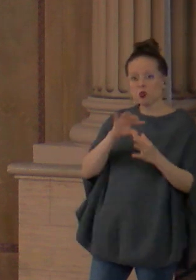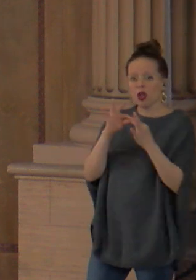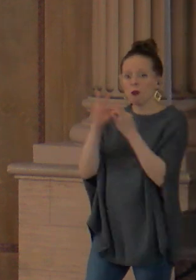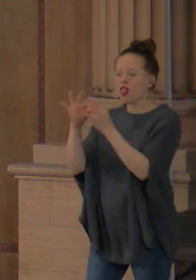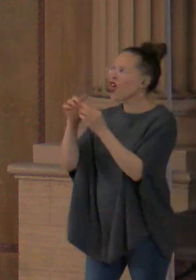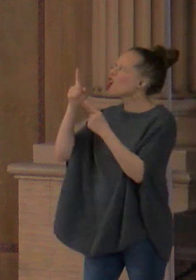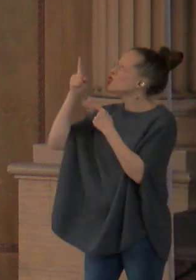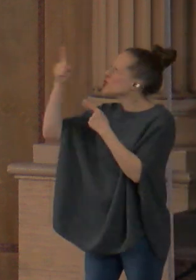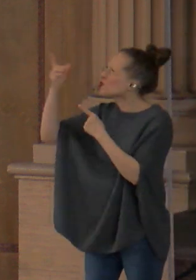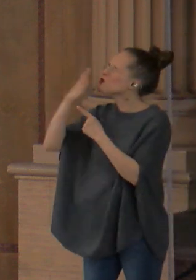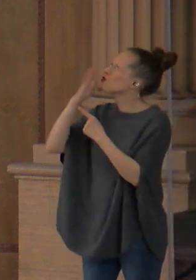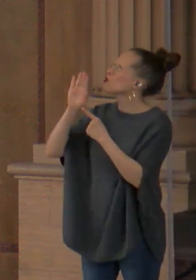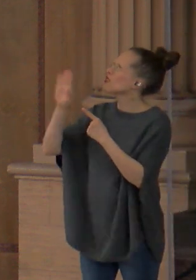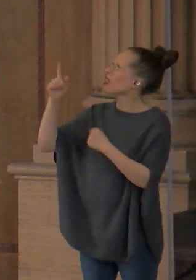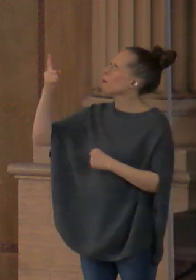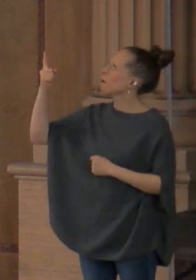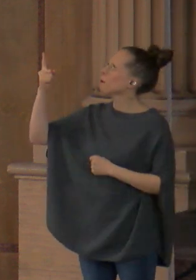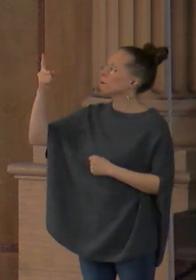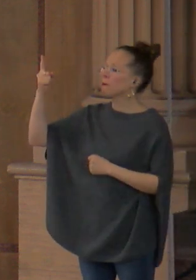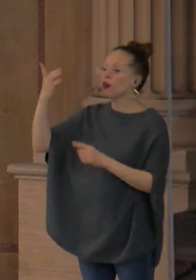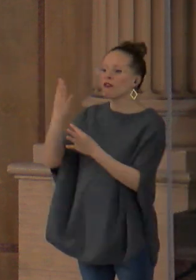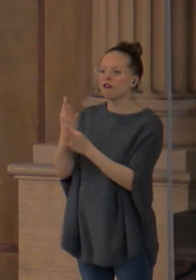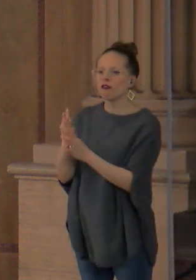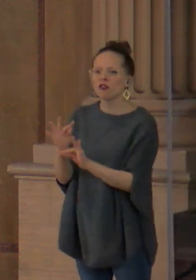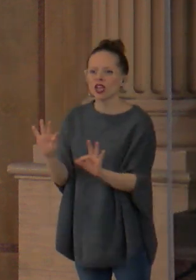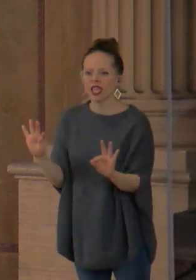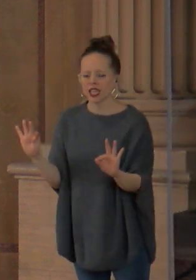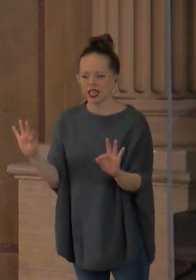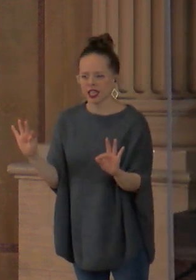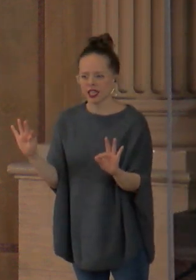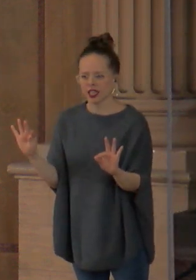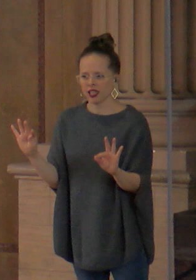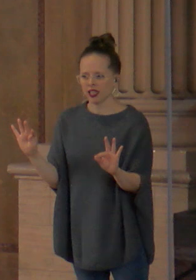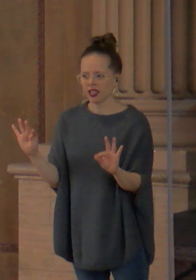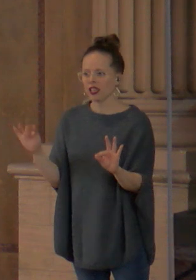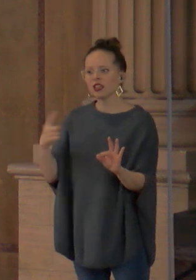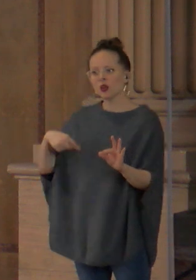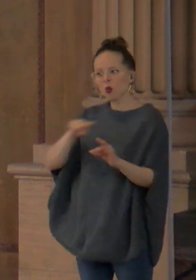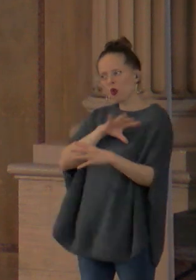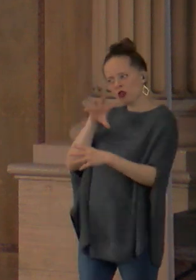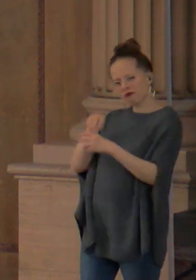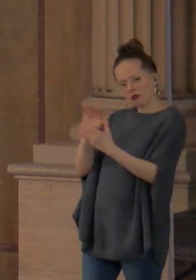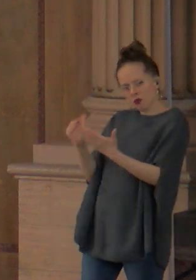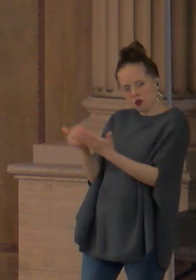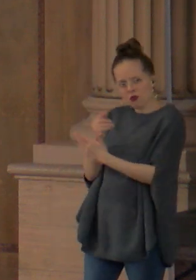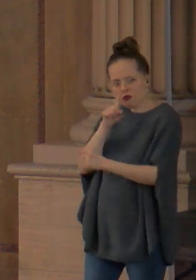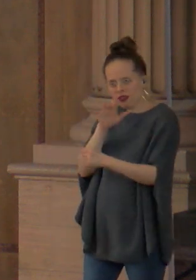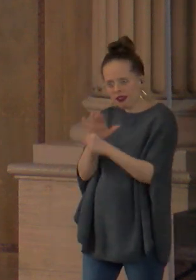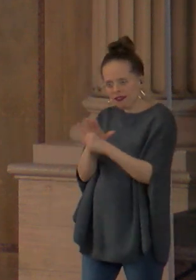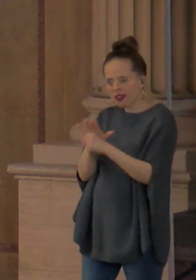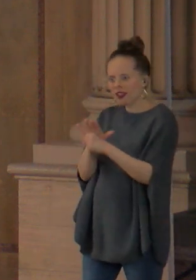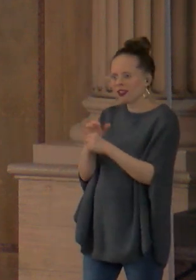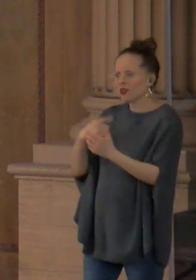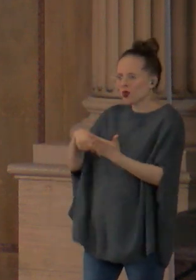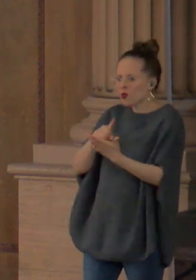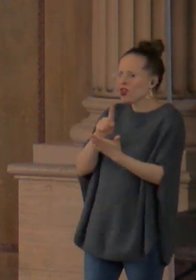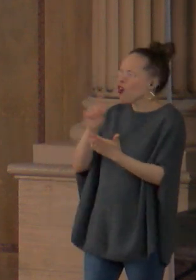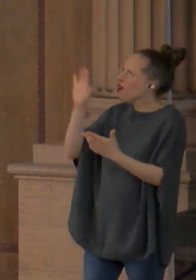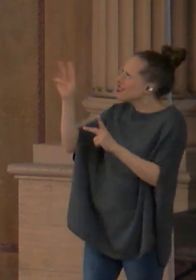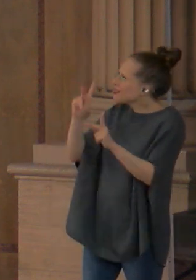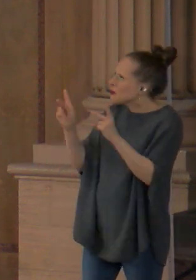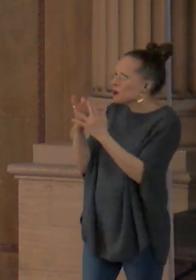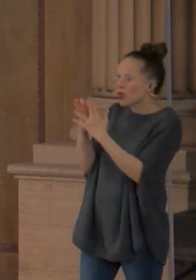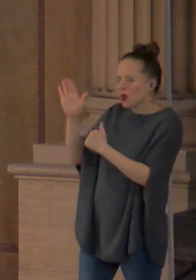and Jerusalem above is free. We're part of this new covenant where we're the people of God through Jesus. We don't have a